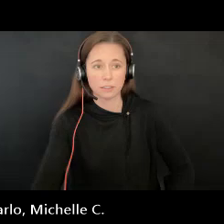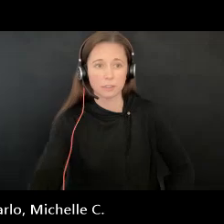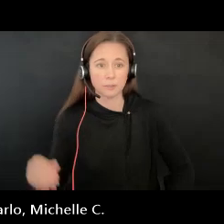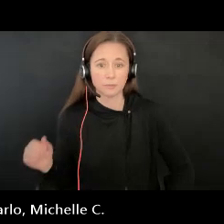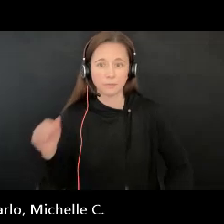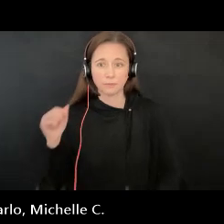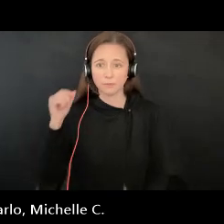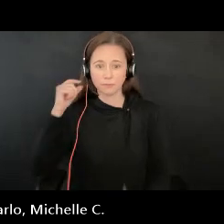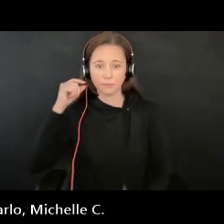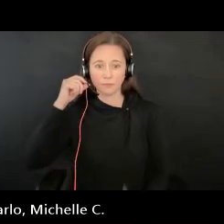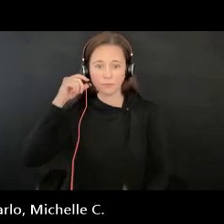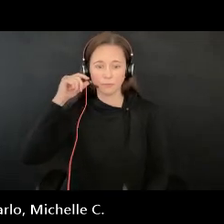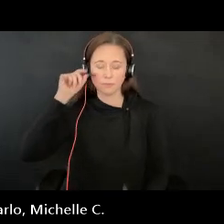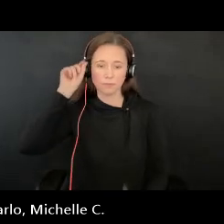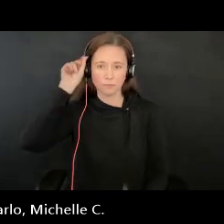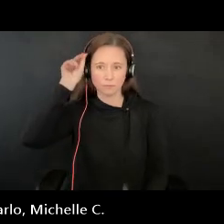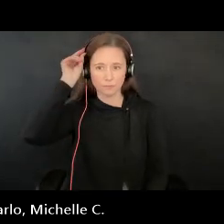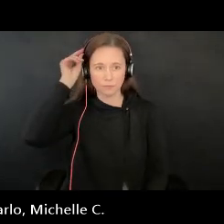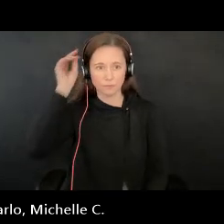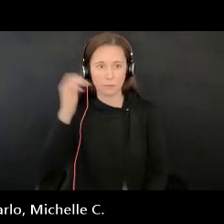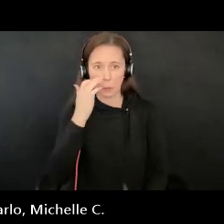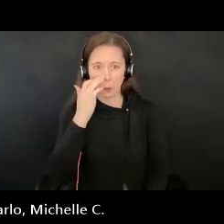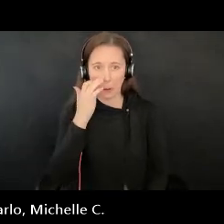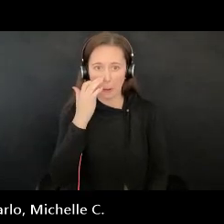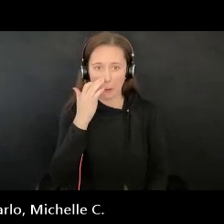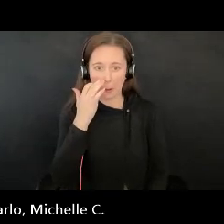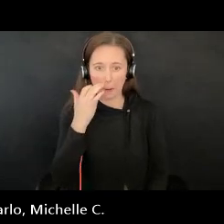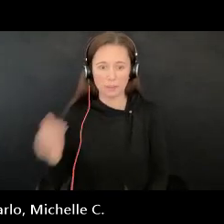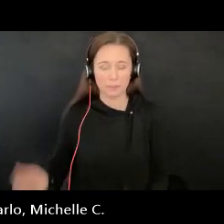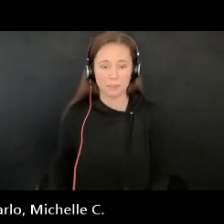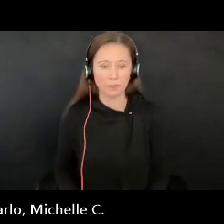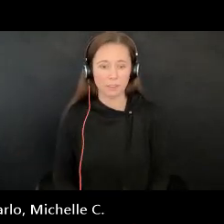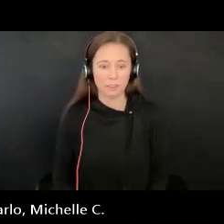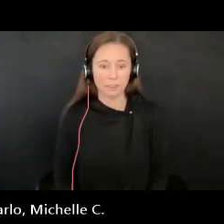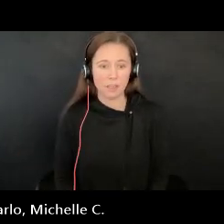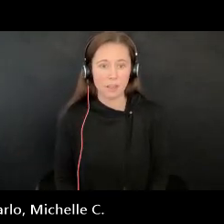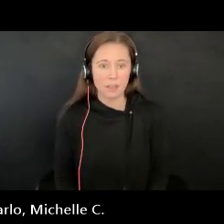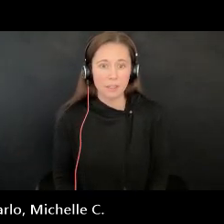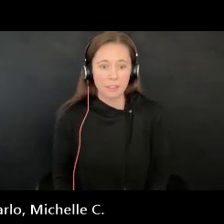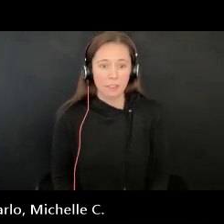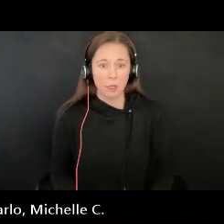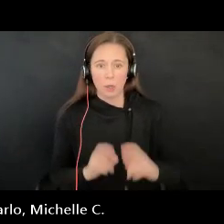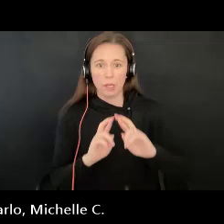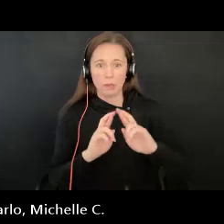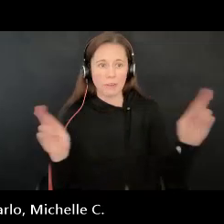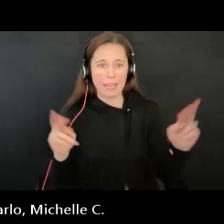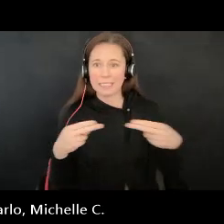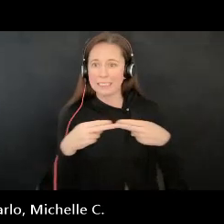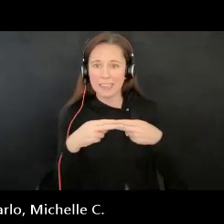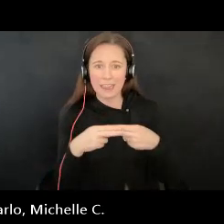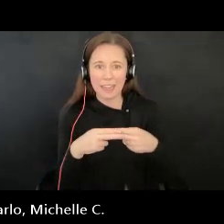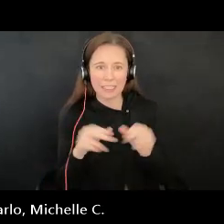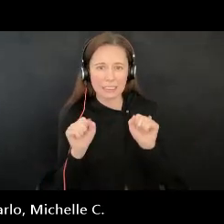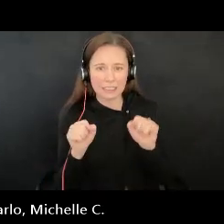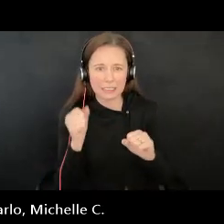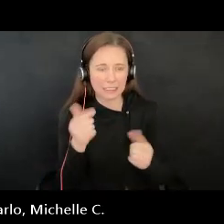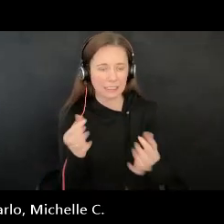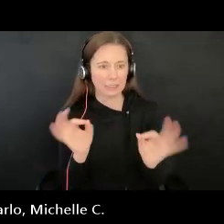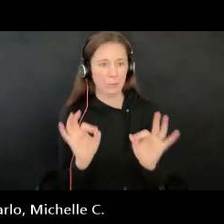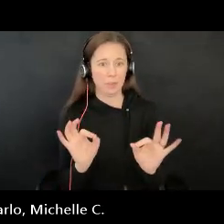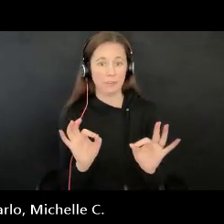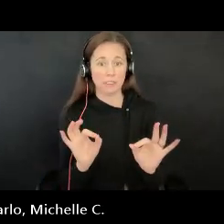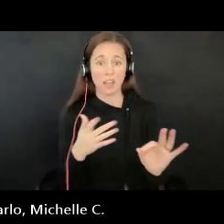changing with my keypad. So give me 1 second here. There we go, I have to click the screen. So I did write a brief